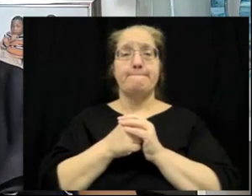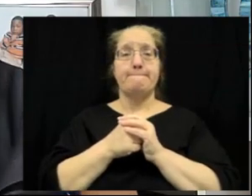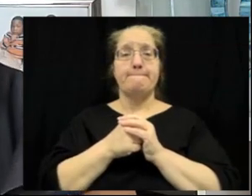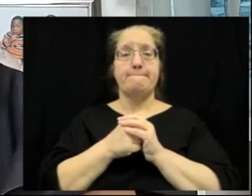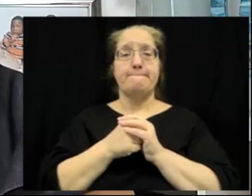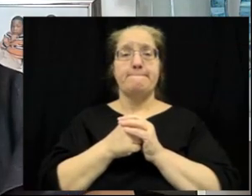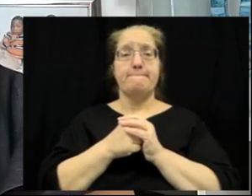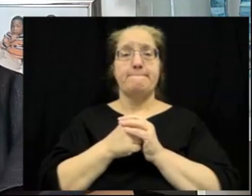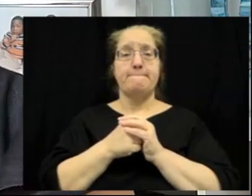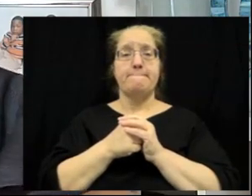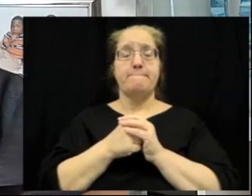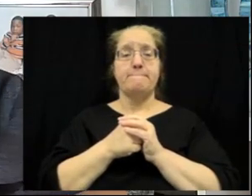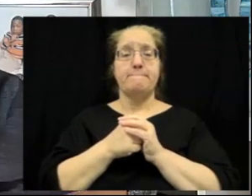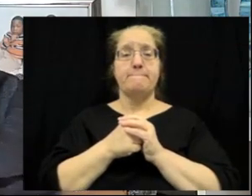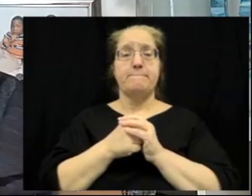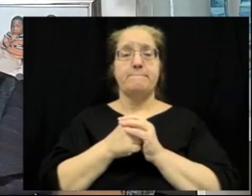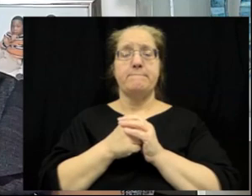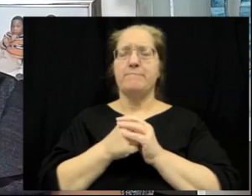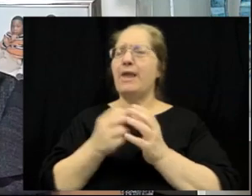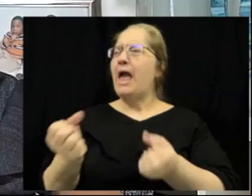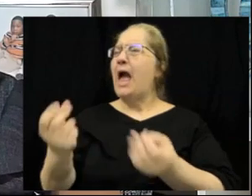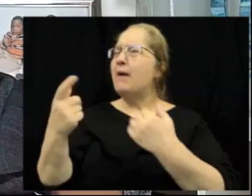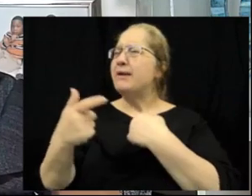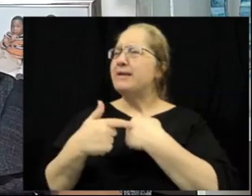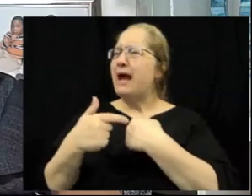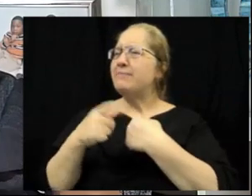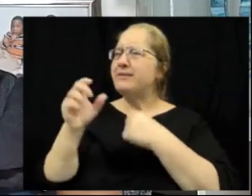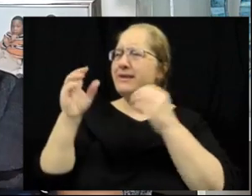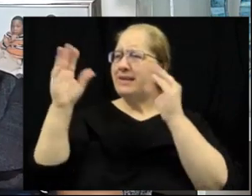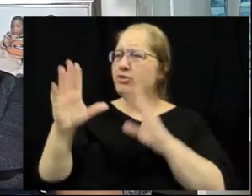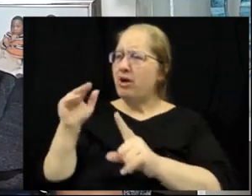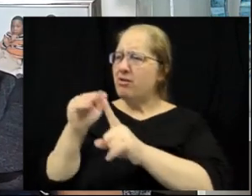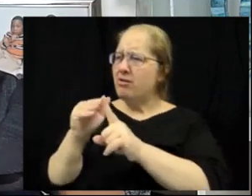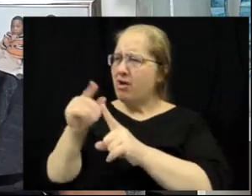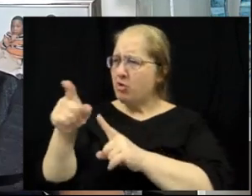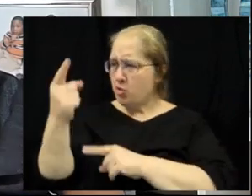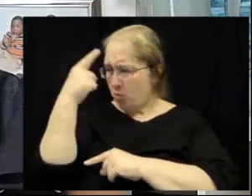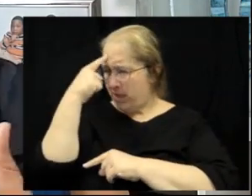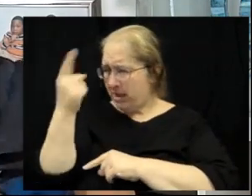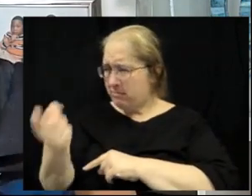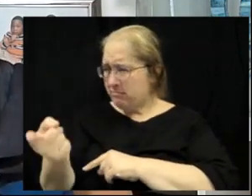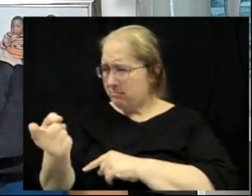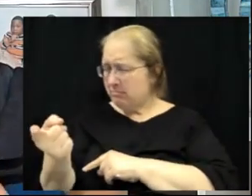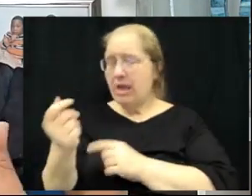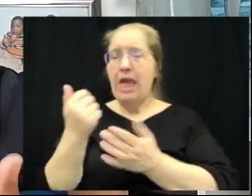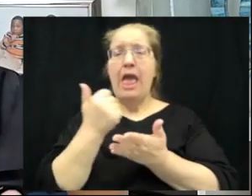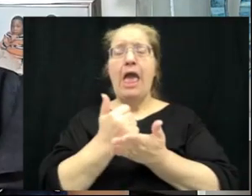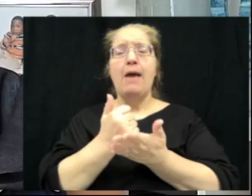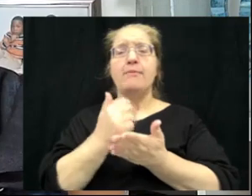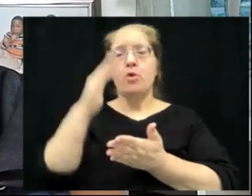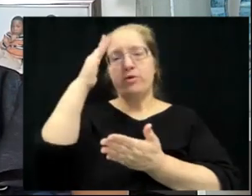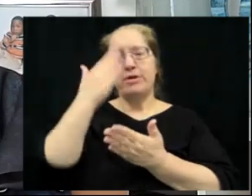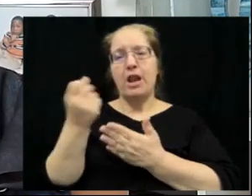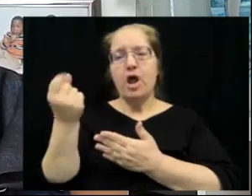you'll ask him, like, how many times does the teacher have to redirect you, do you think? And just helping them get sensitized, like